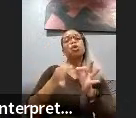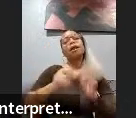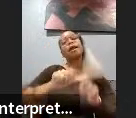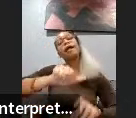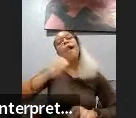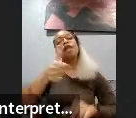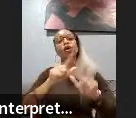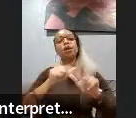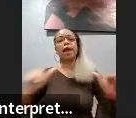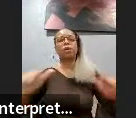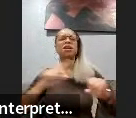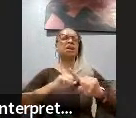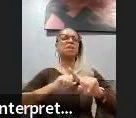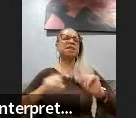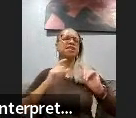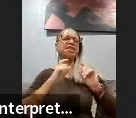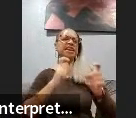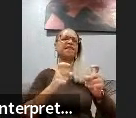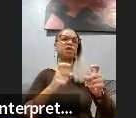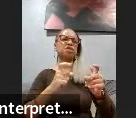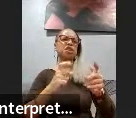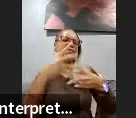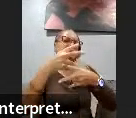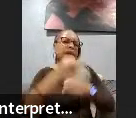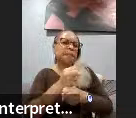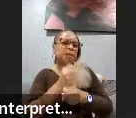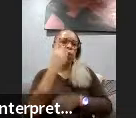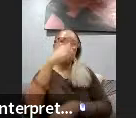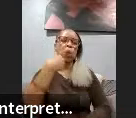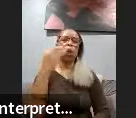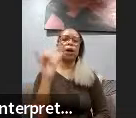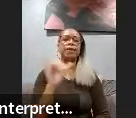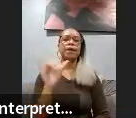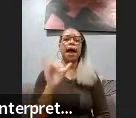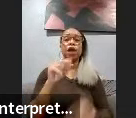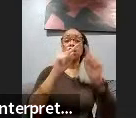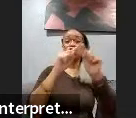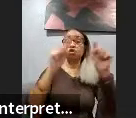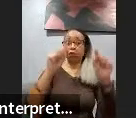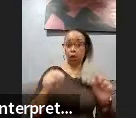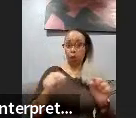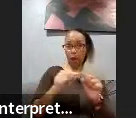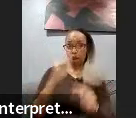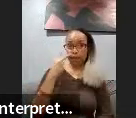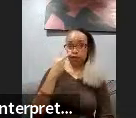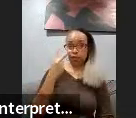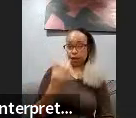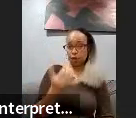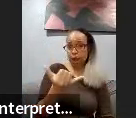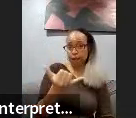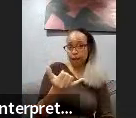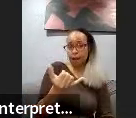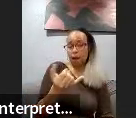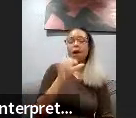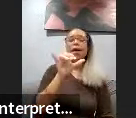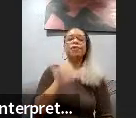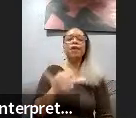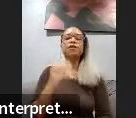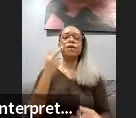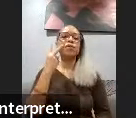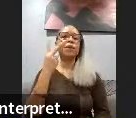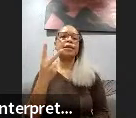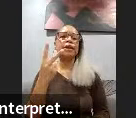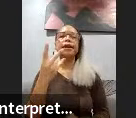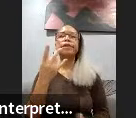we wanted to give you a snapshot of what some of these graphics look like. So the square graphics that you're seeing are the ones that you might see in